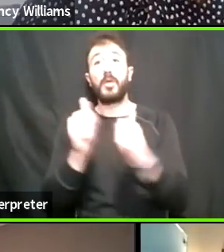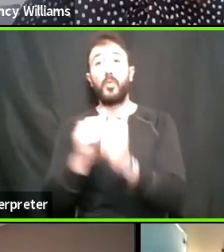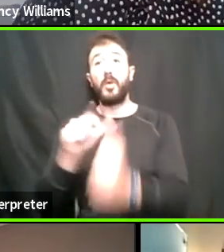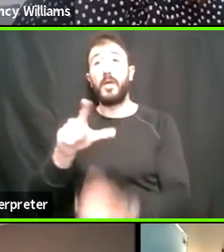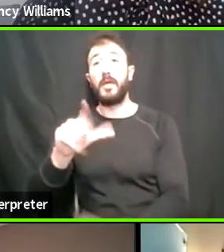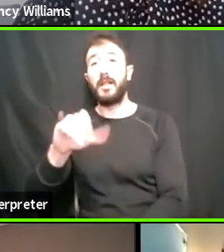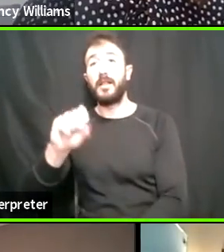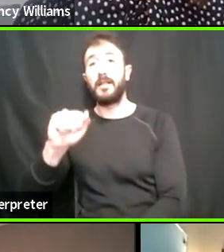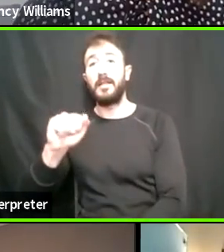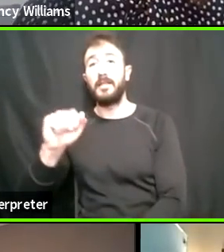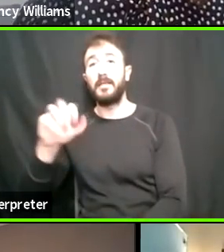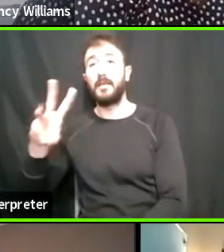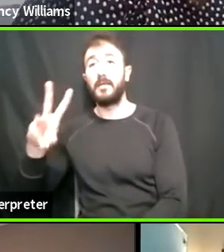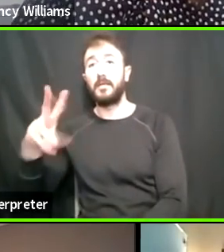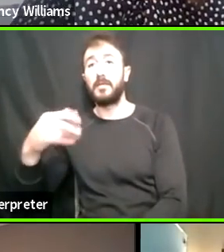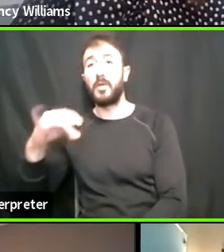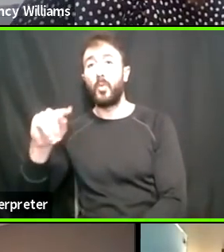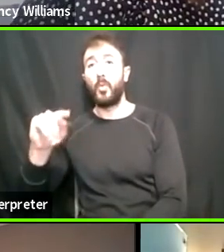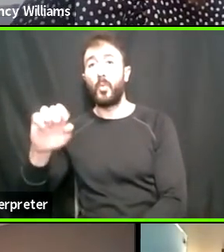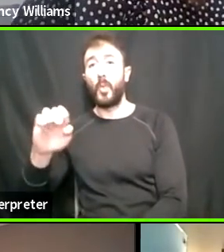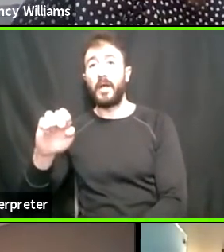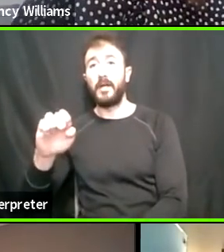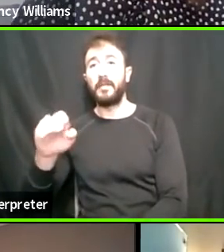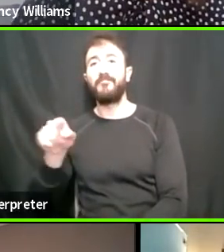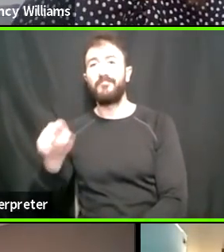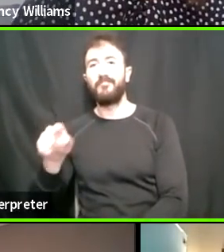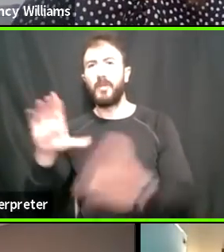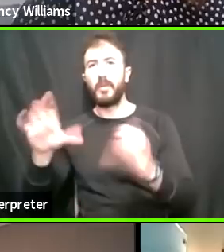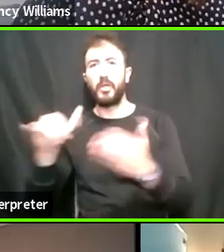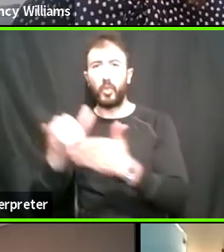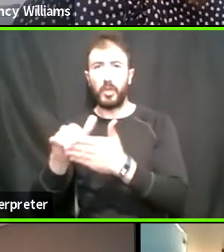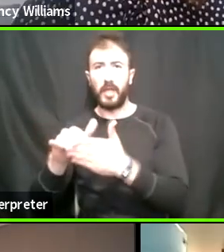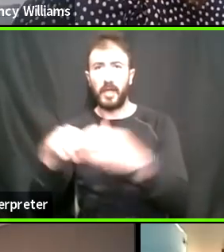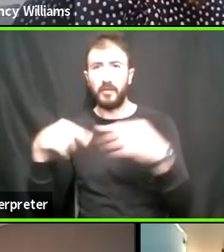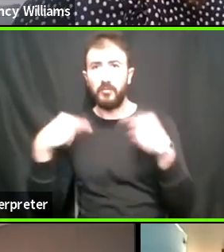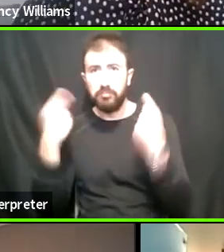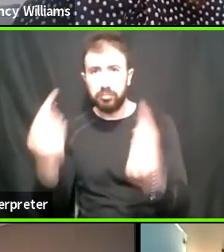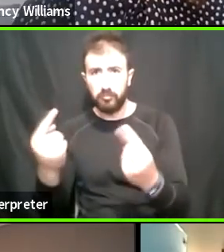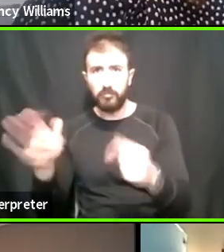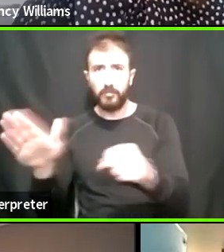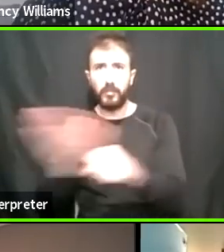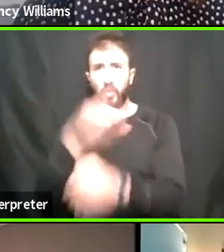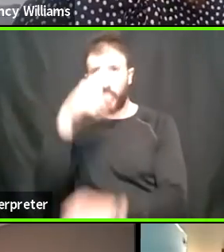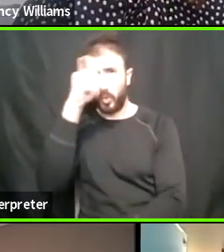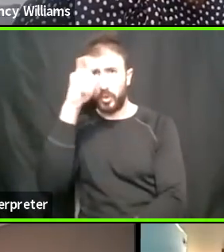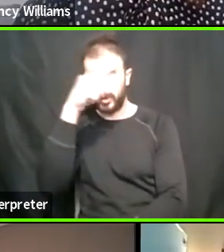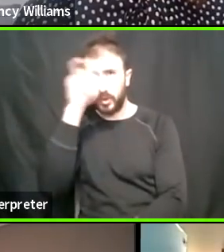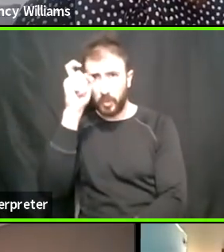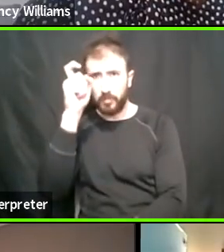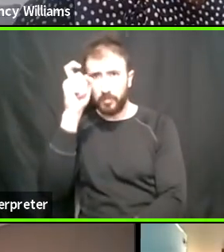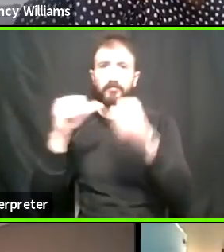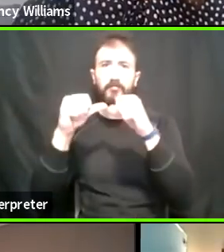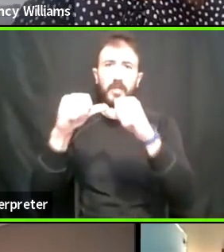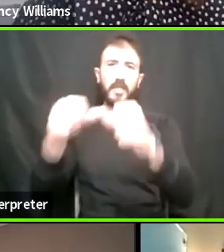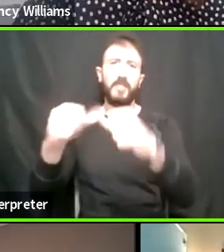Curry, they've been doing that all summer. And so they'll be continuing to do that as we start the fall.